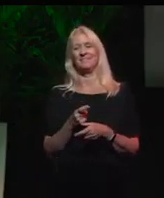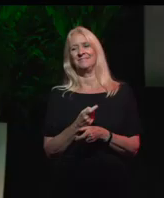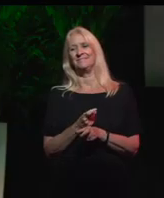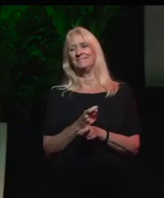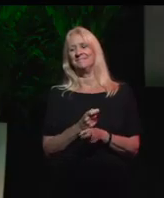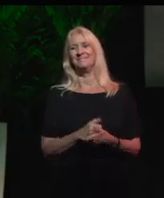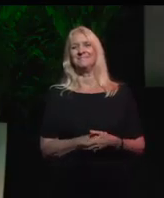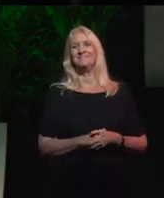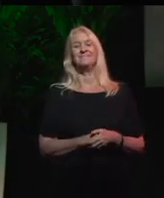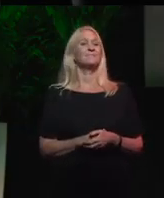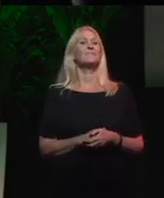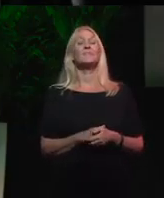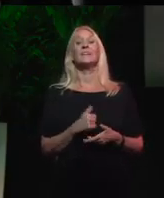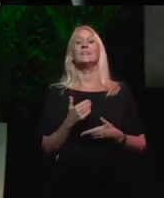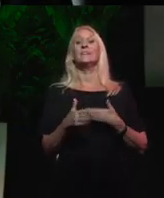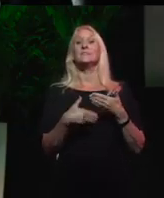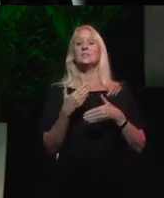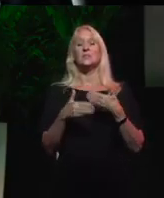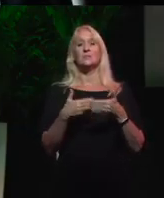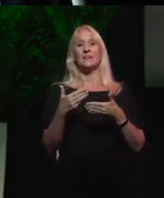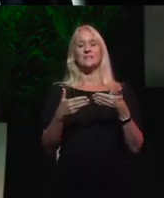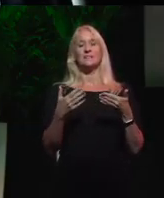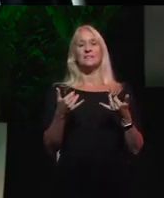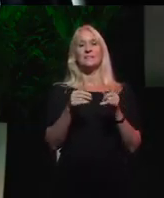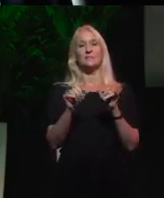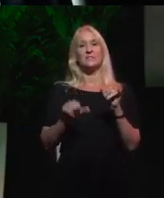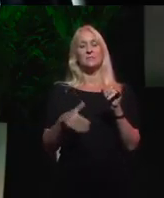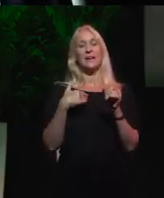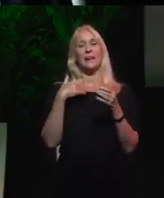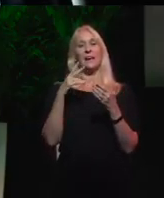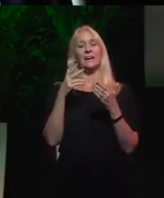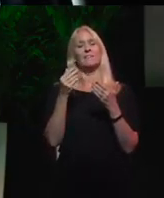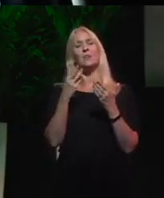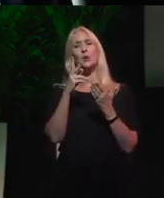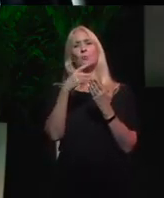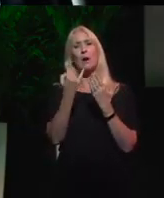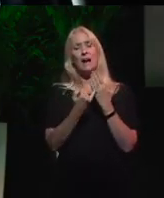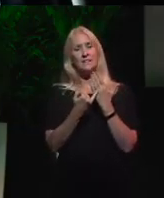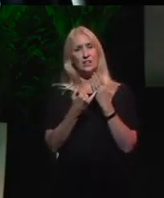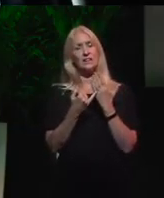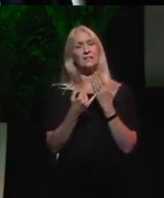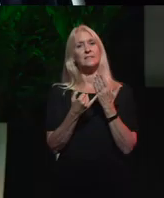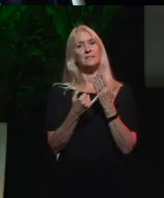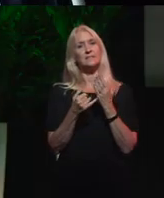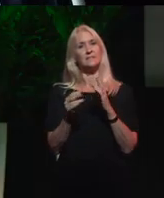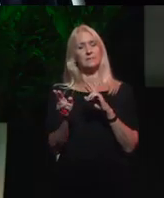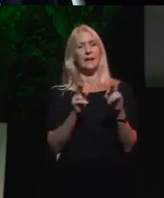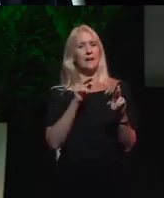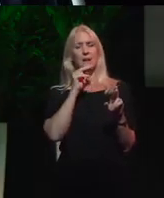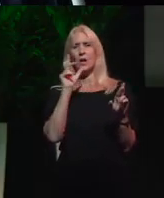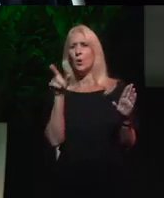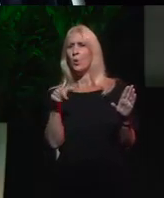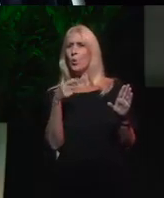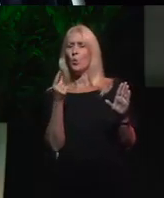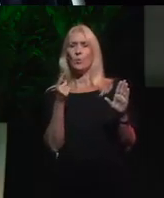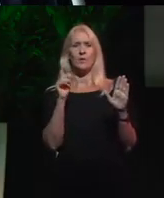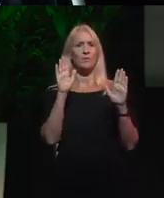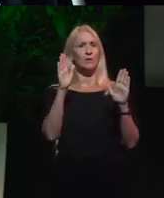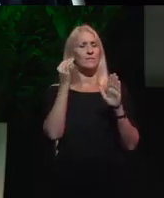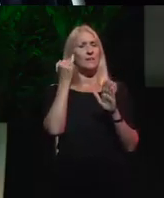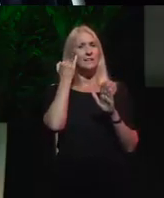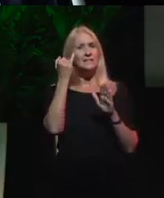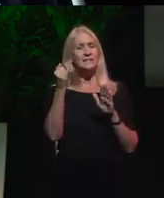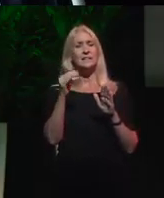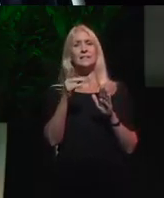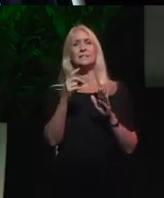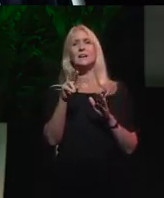As we move through this semester, we have a couple of projects on the books, not only these wonderful ideas presented by Dr. Wall, but also